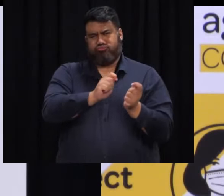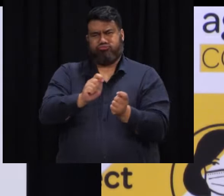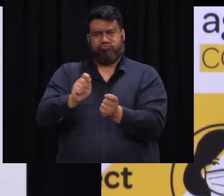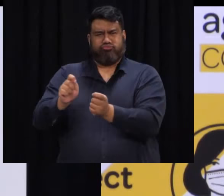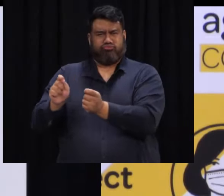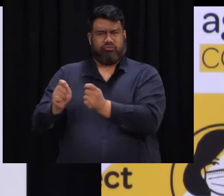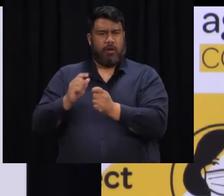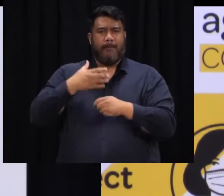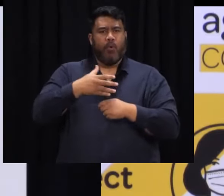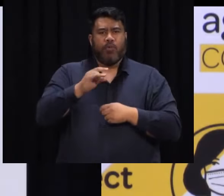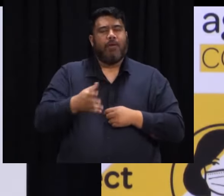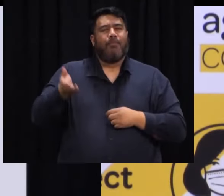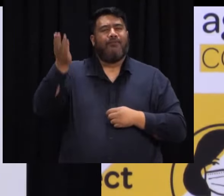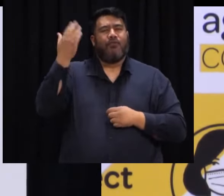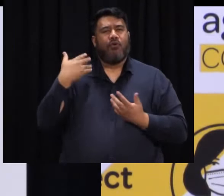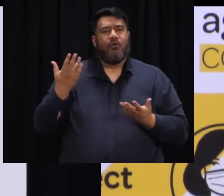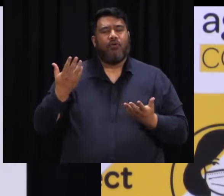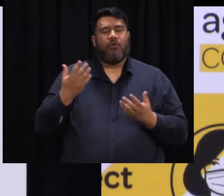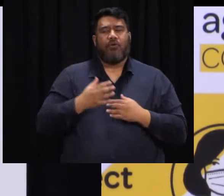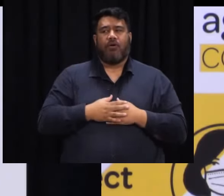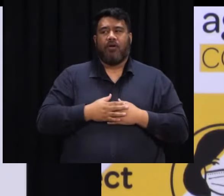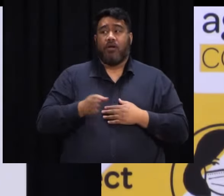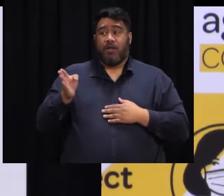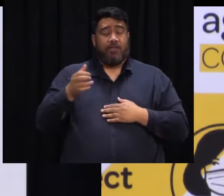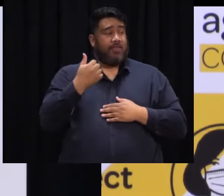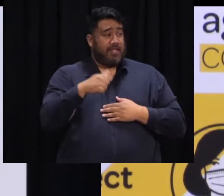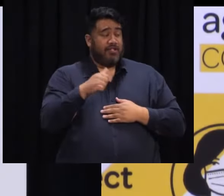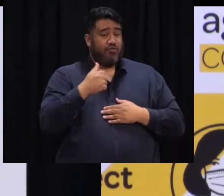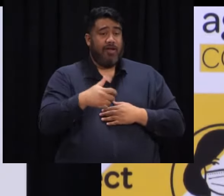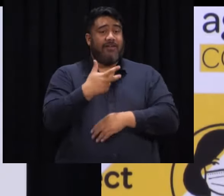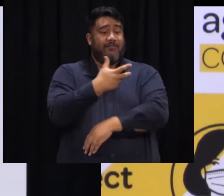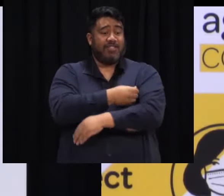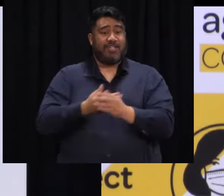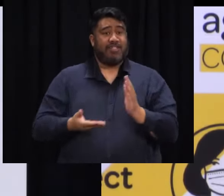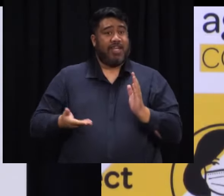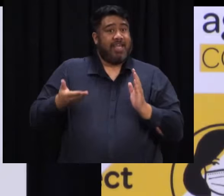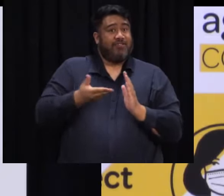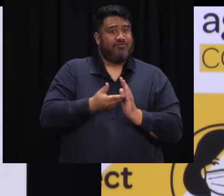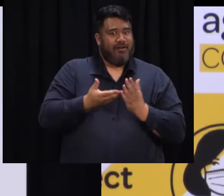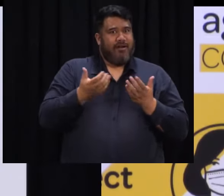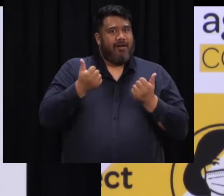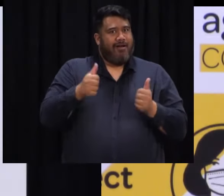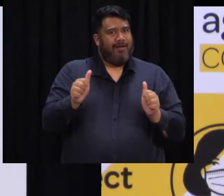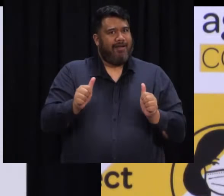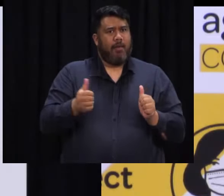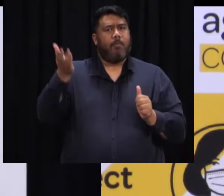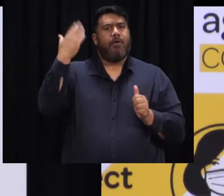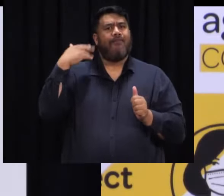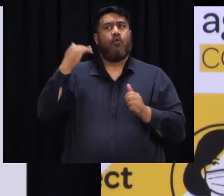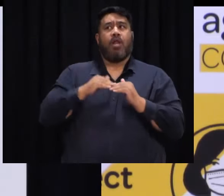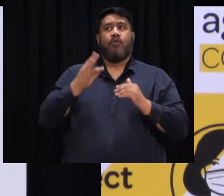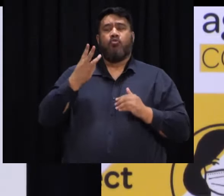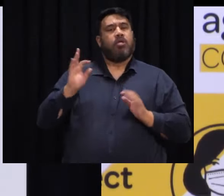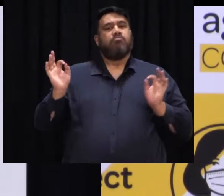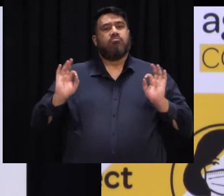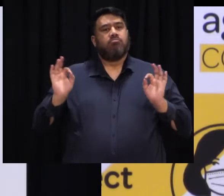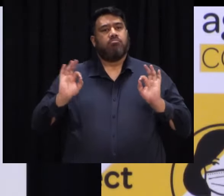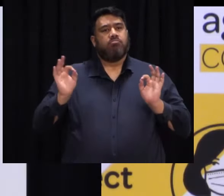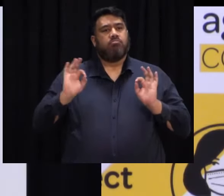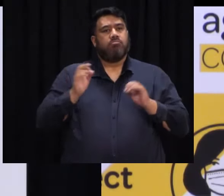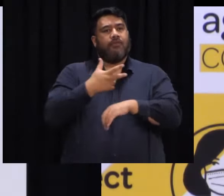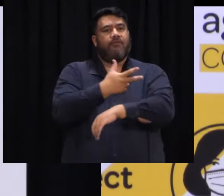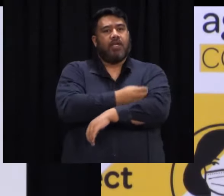those vaccination rates up even higher. The vaccination rate element is important. We haven't had that tool in behind us supporting our